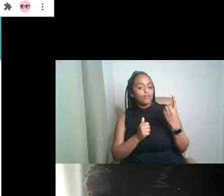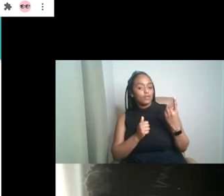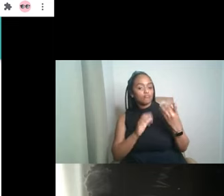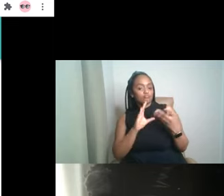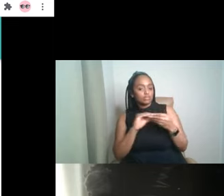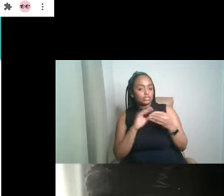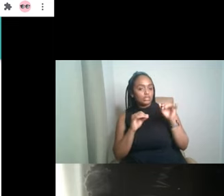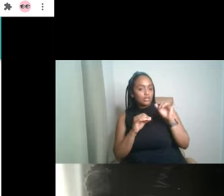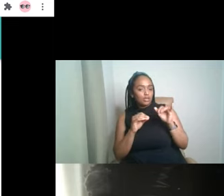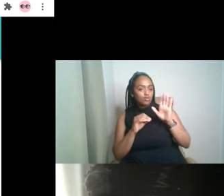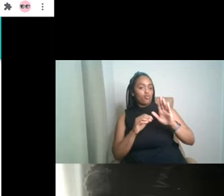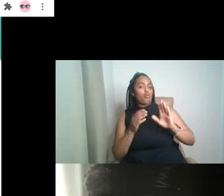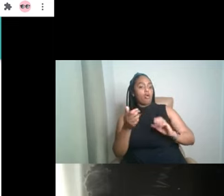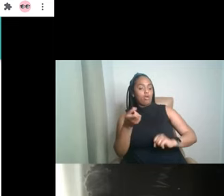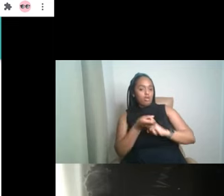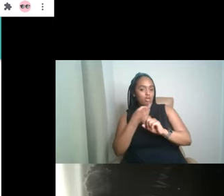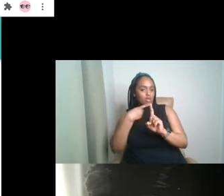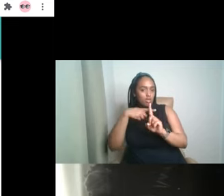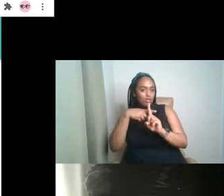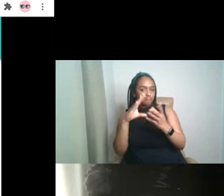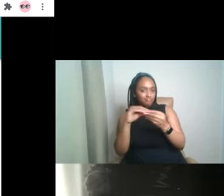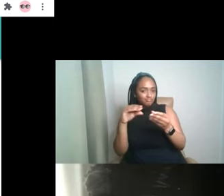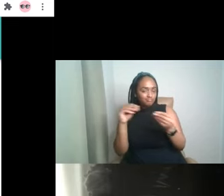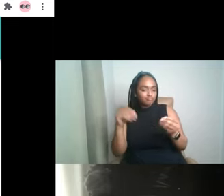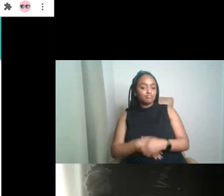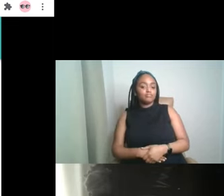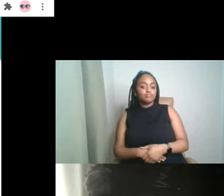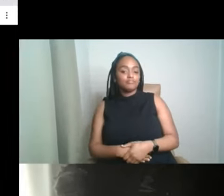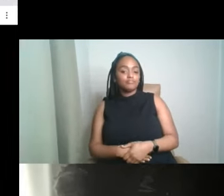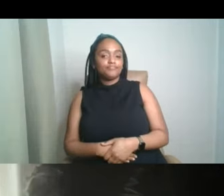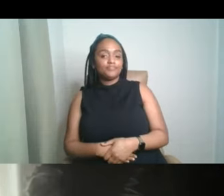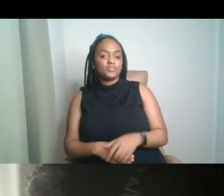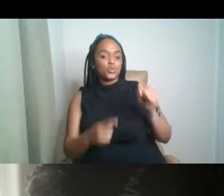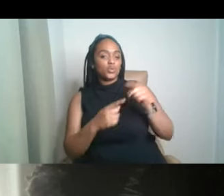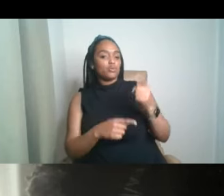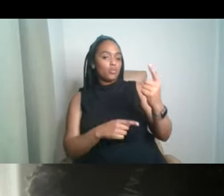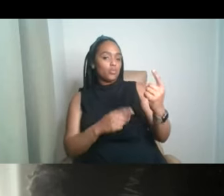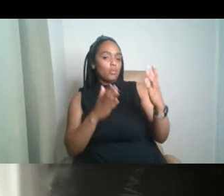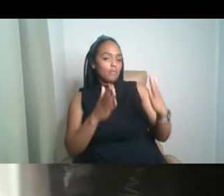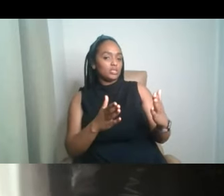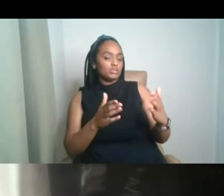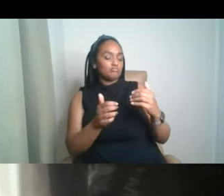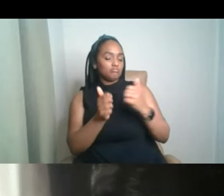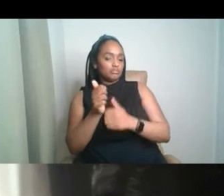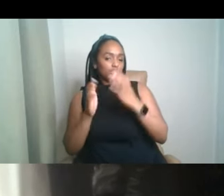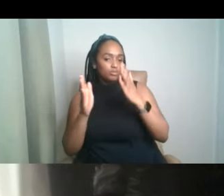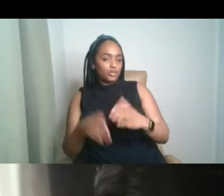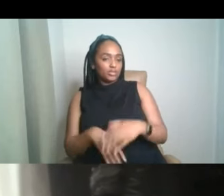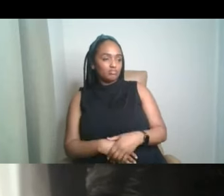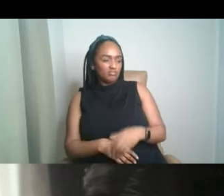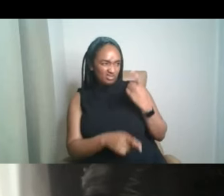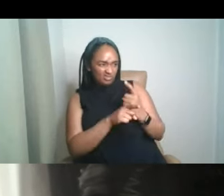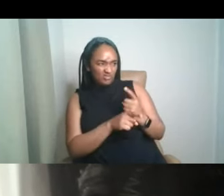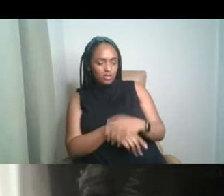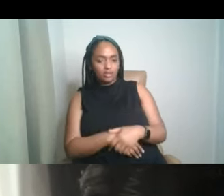affirmation. Everybody will unmute and say that affirmation to that person. Right, Keish? Did I say that right?